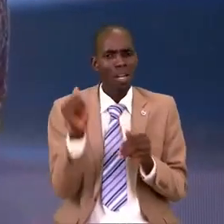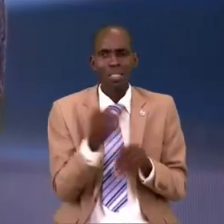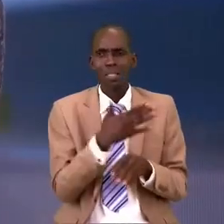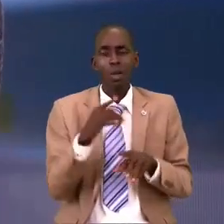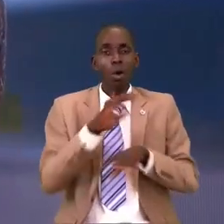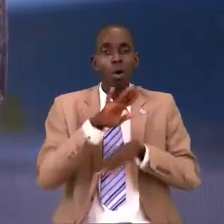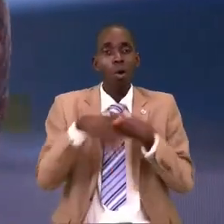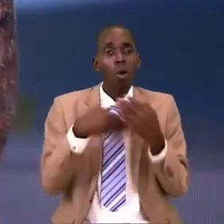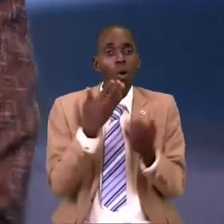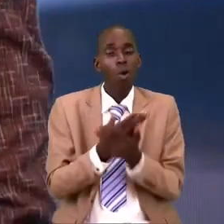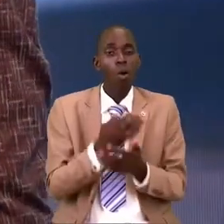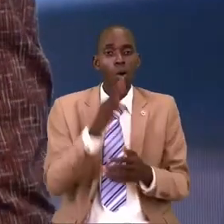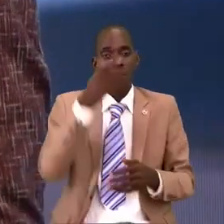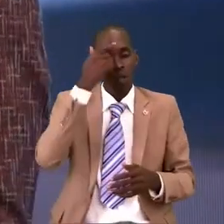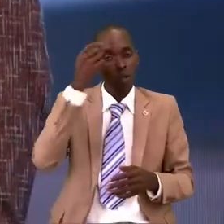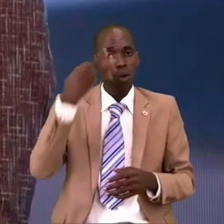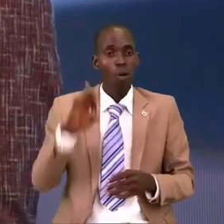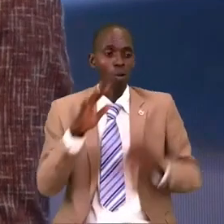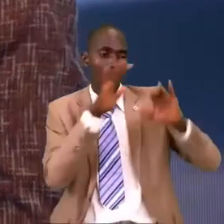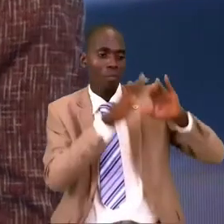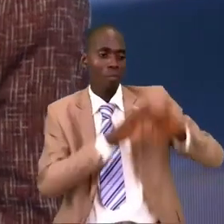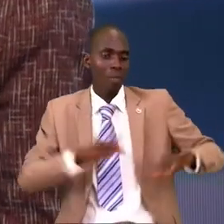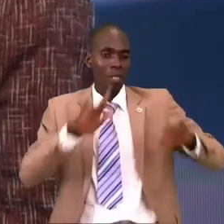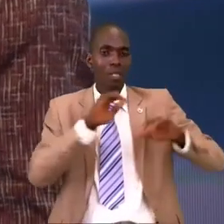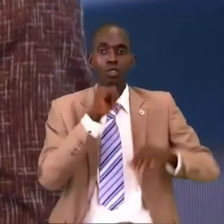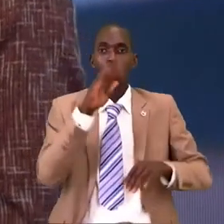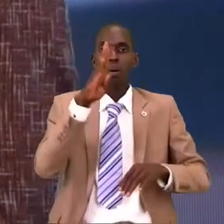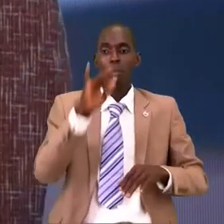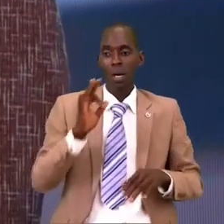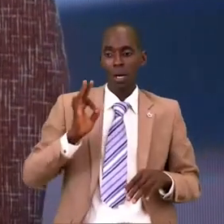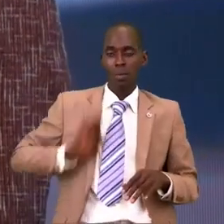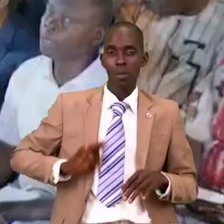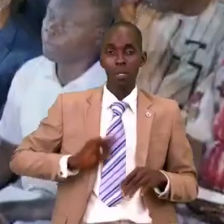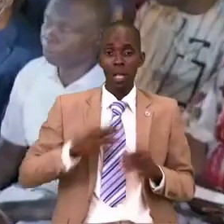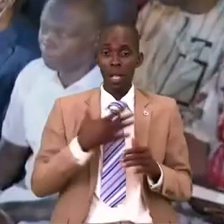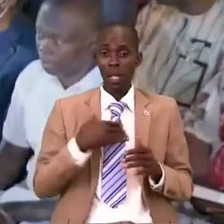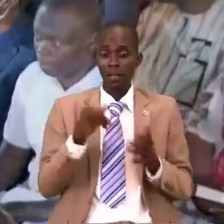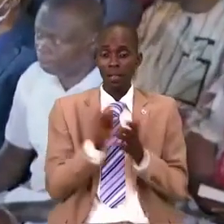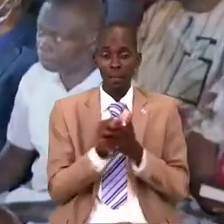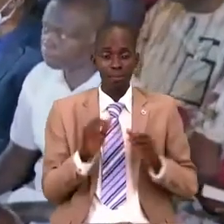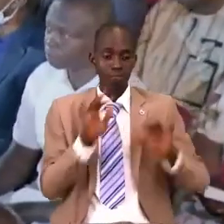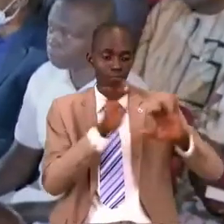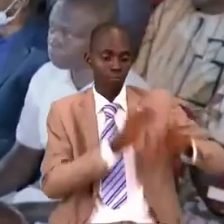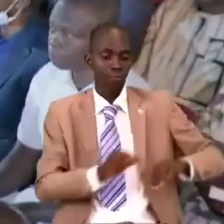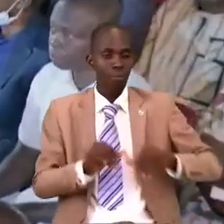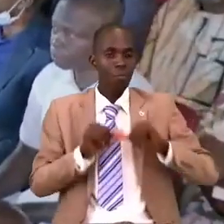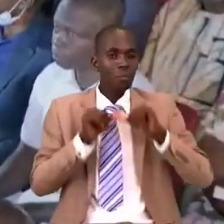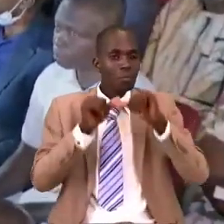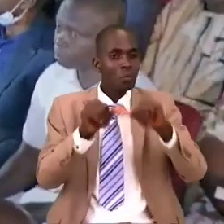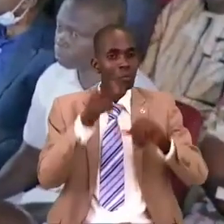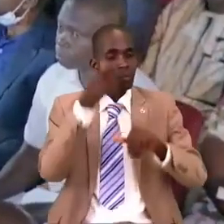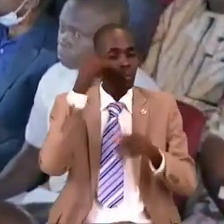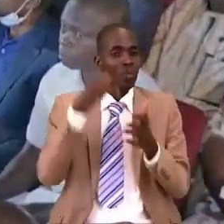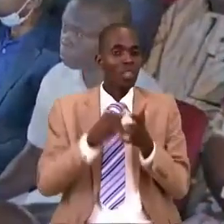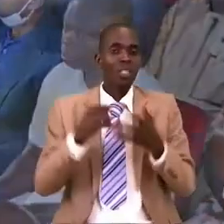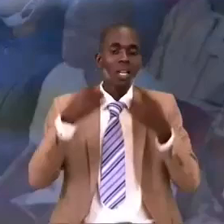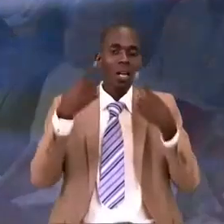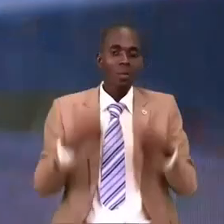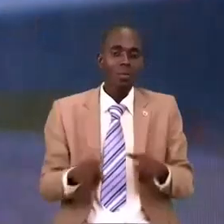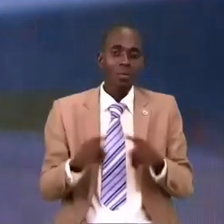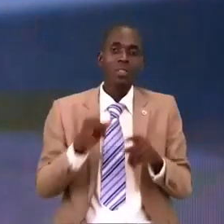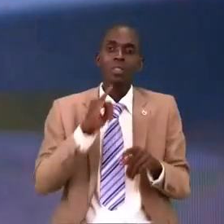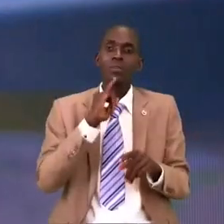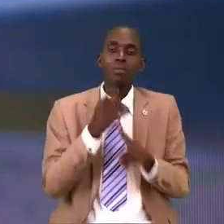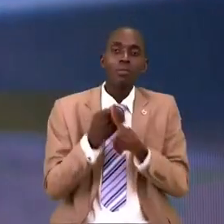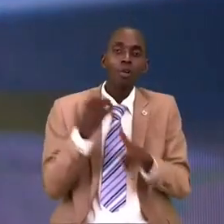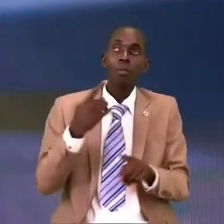from everlasting to everlasting. That mercy will come to you today. It says the mercy of